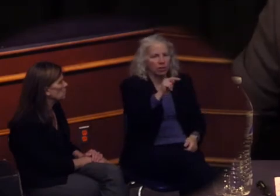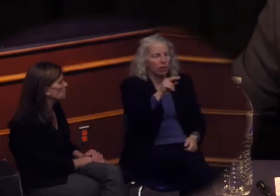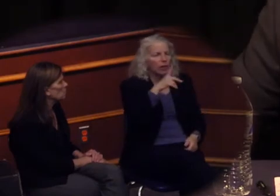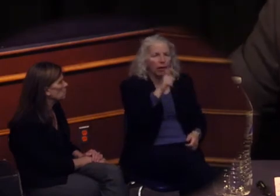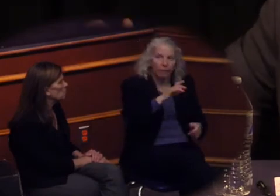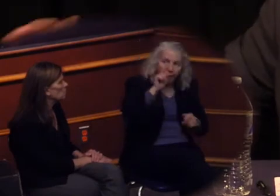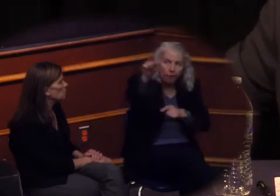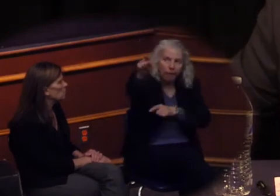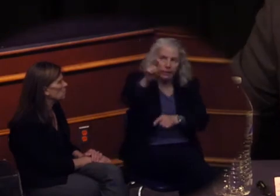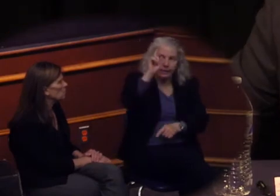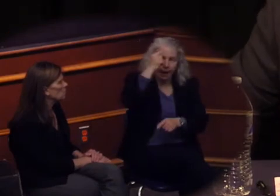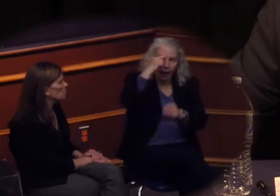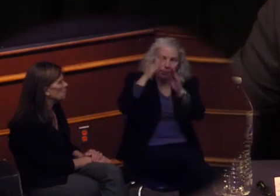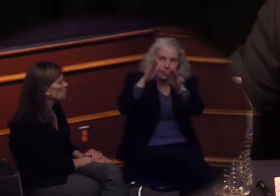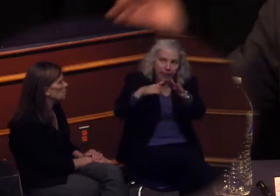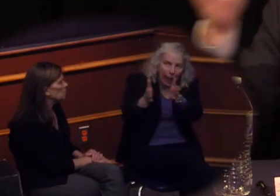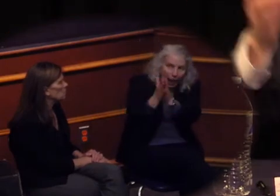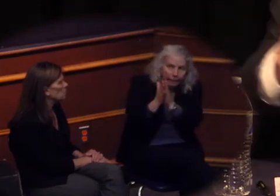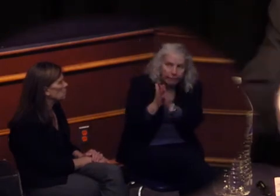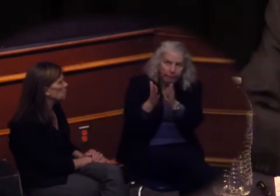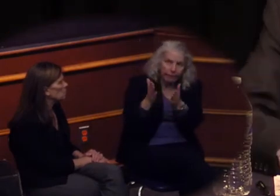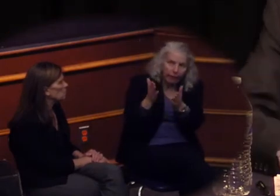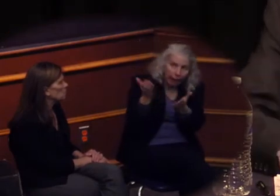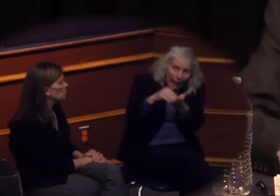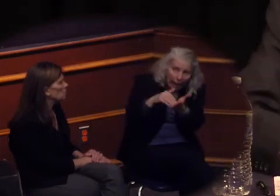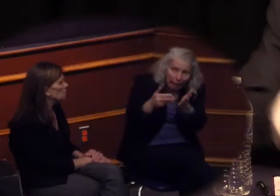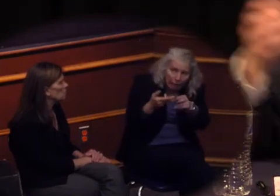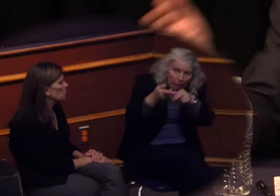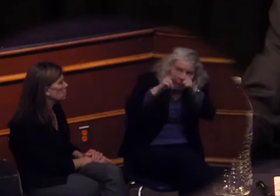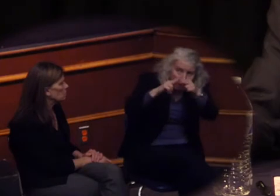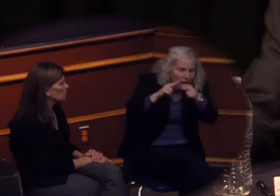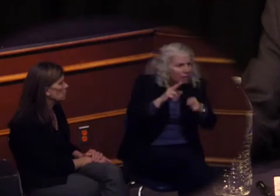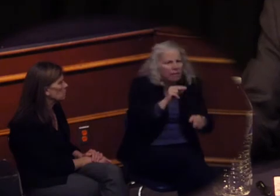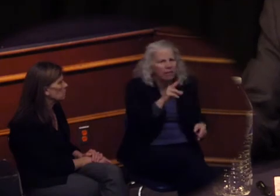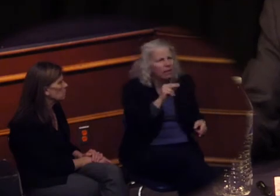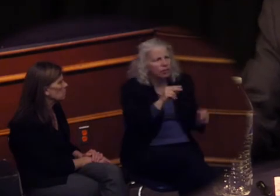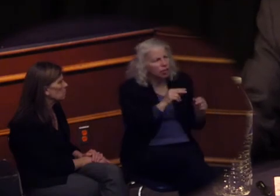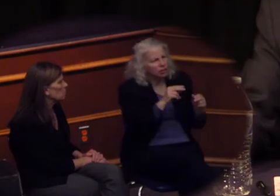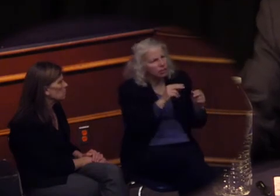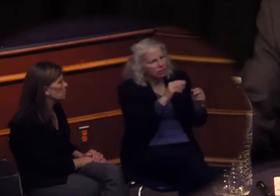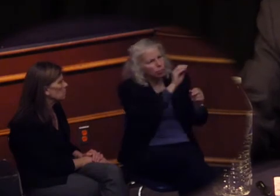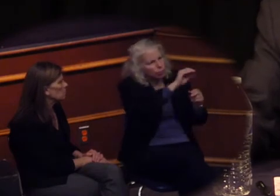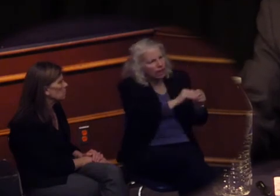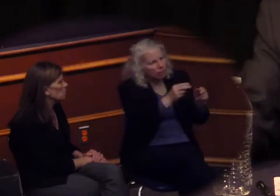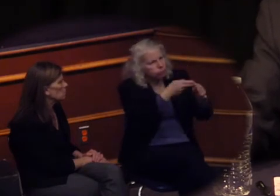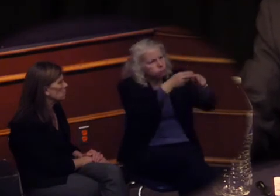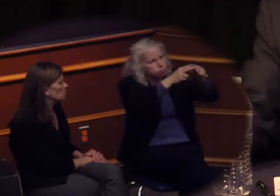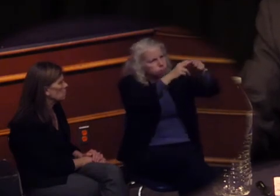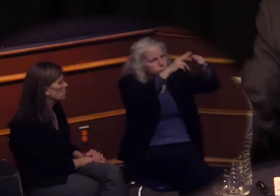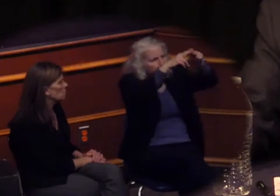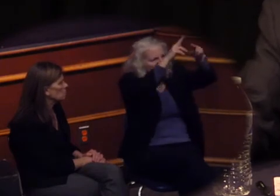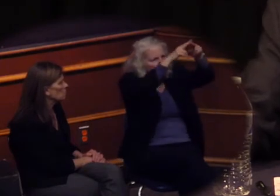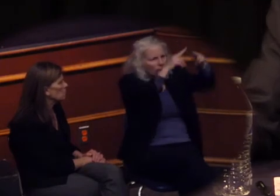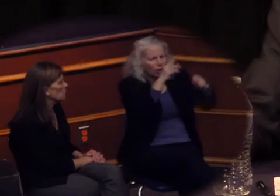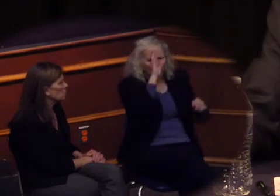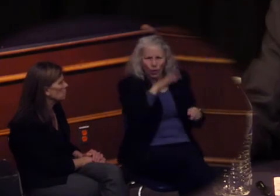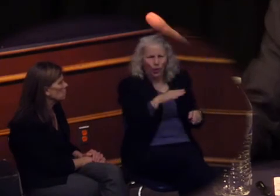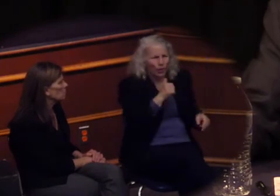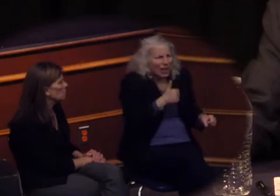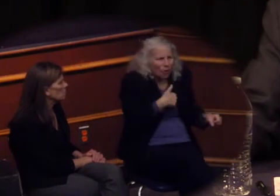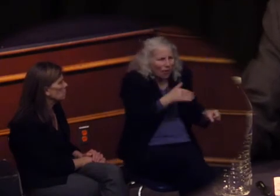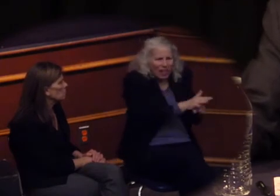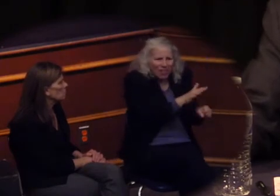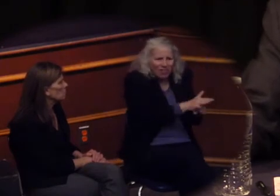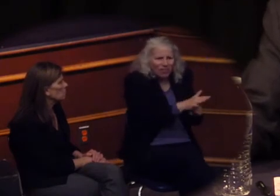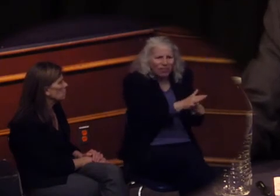to the legislature every so often to raise the minimum wage again when it's not enough to support basic needs that people have like